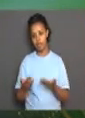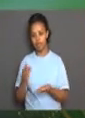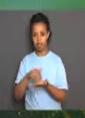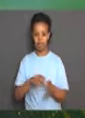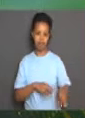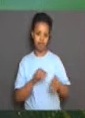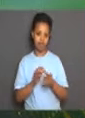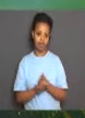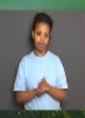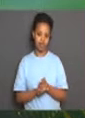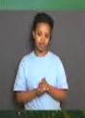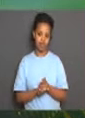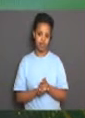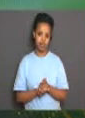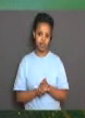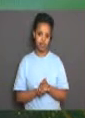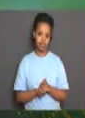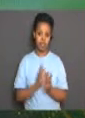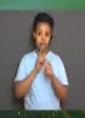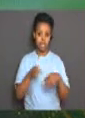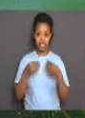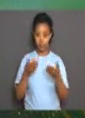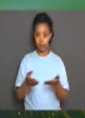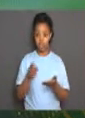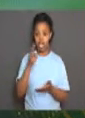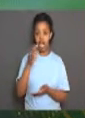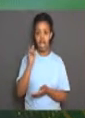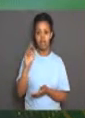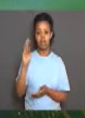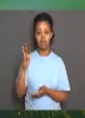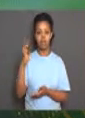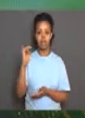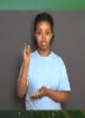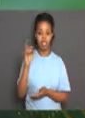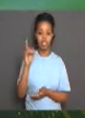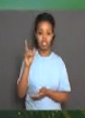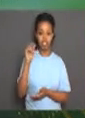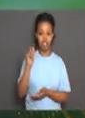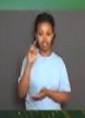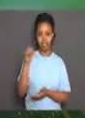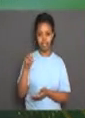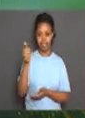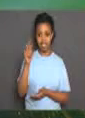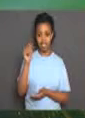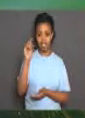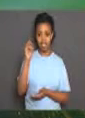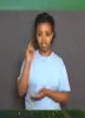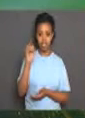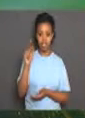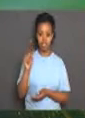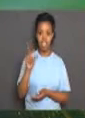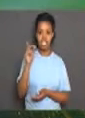Welcome back, students. If you answered that hybridization is the process where